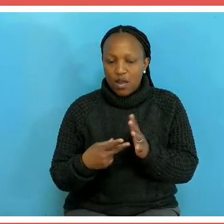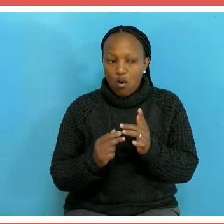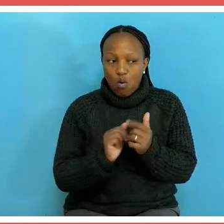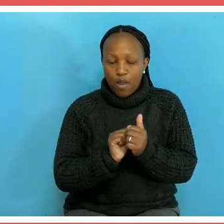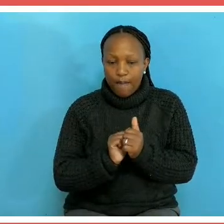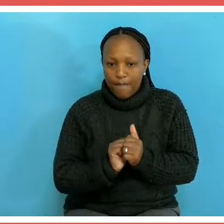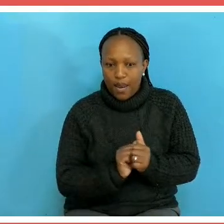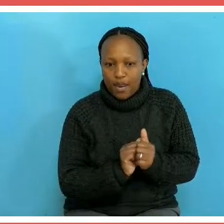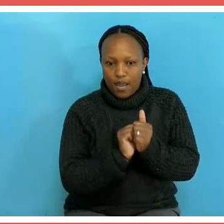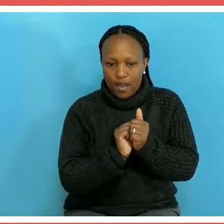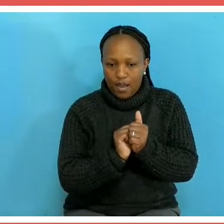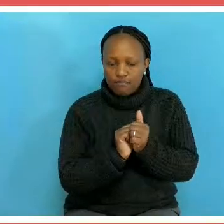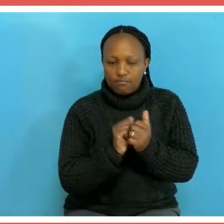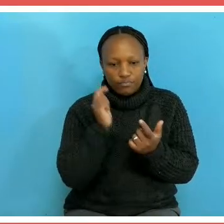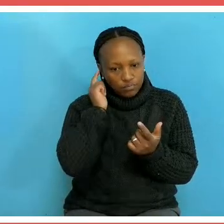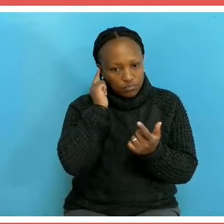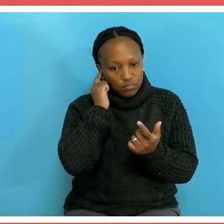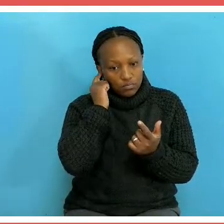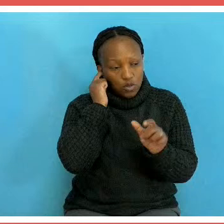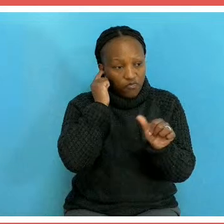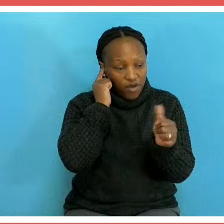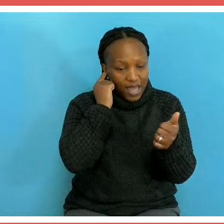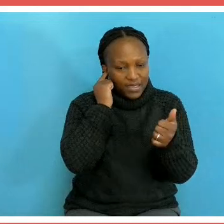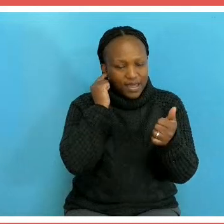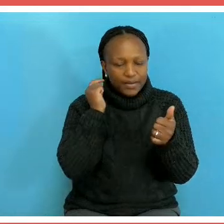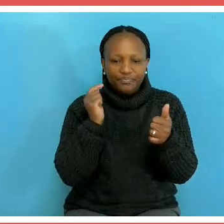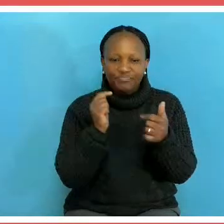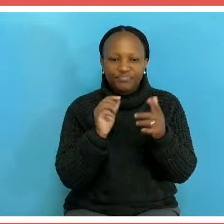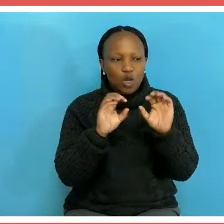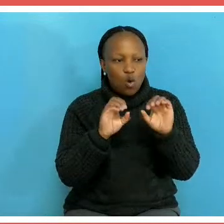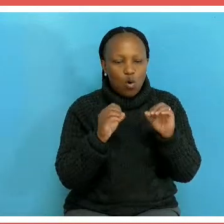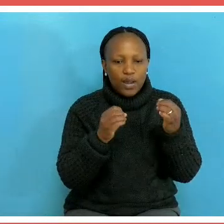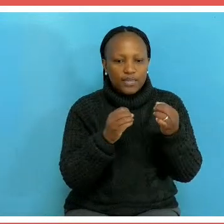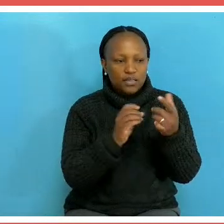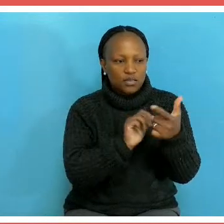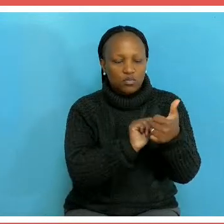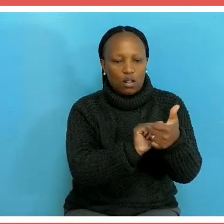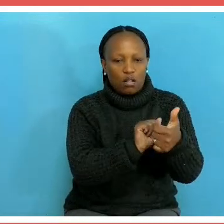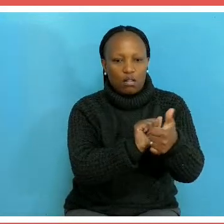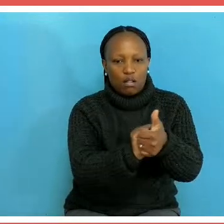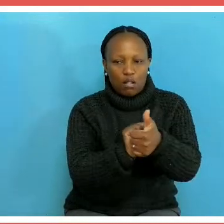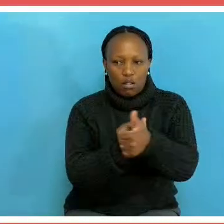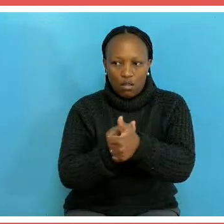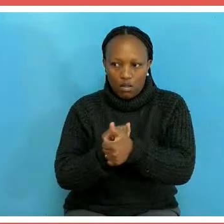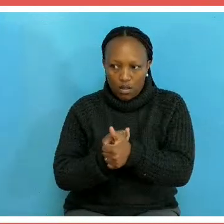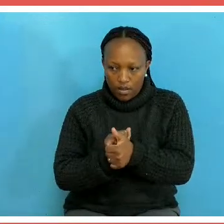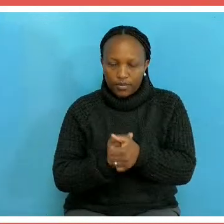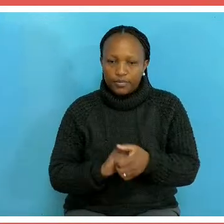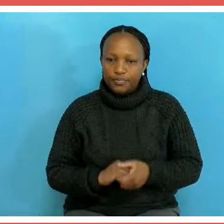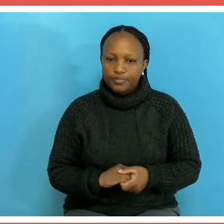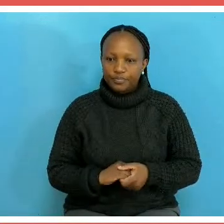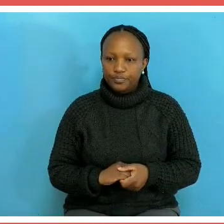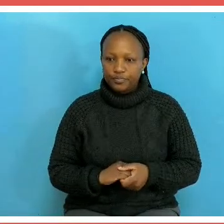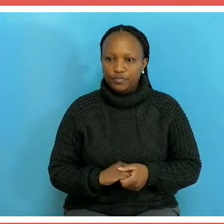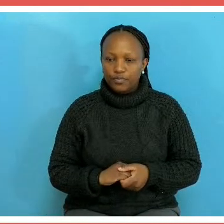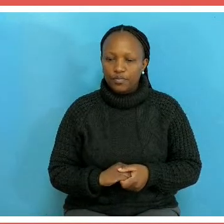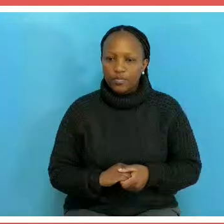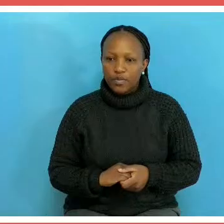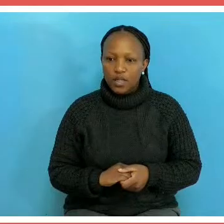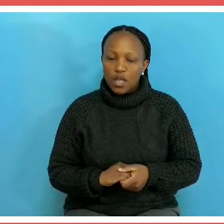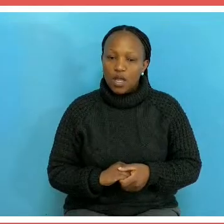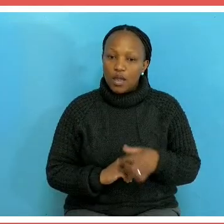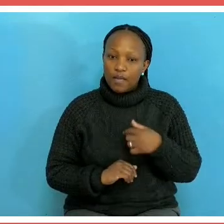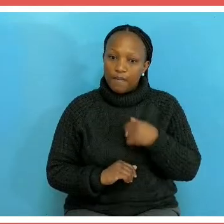partnering through other entities and other organizations within the government. I think this